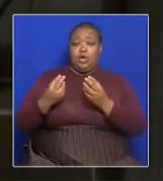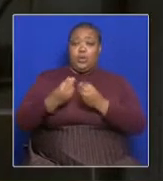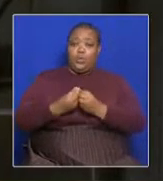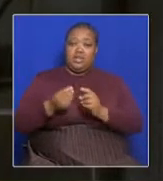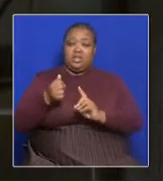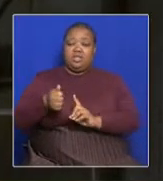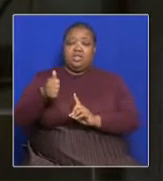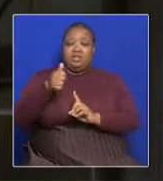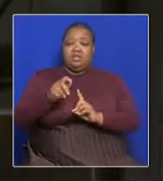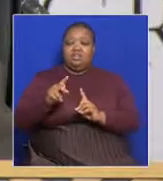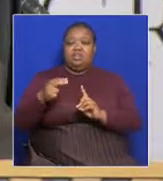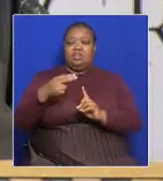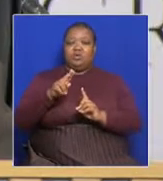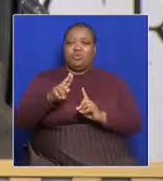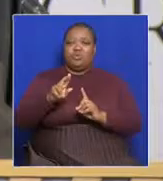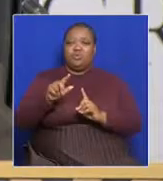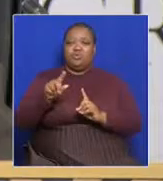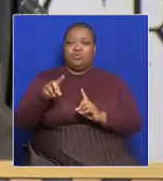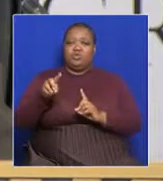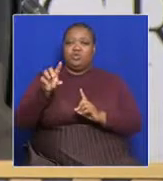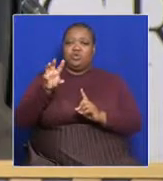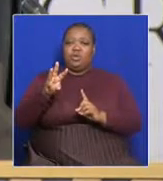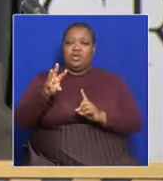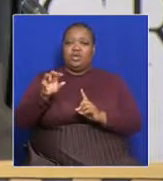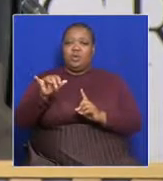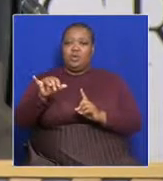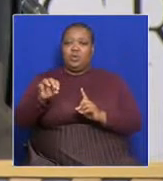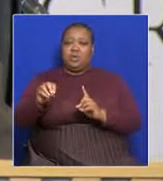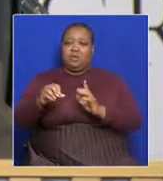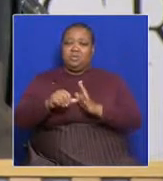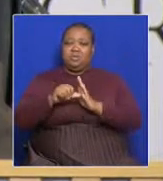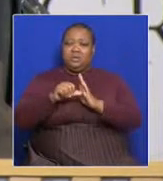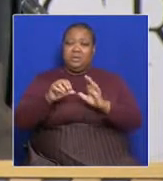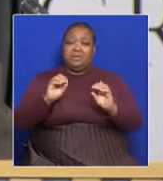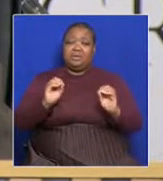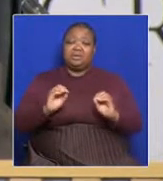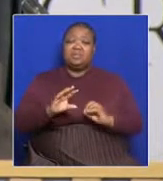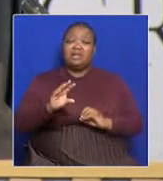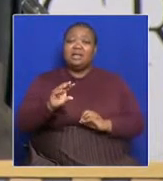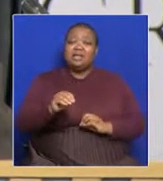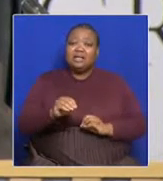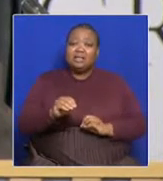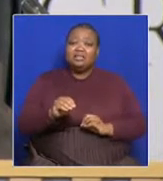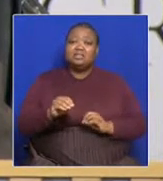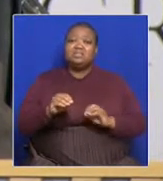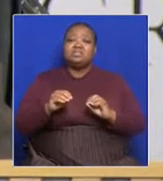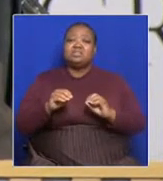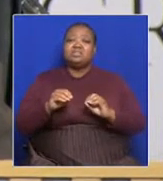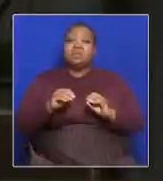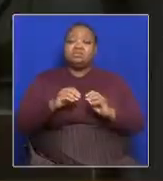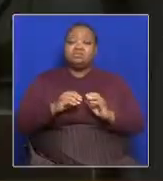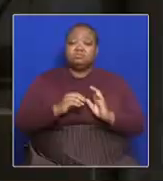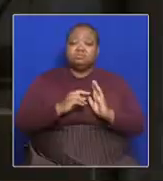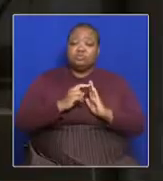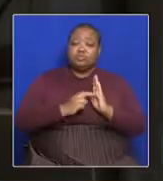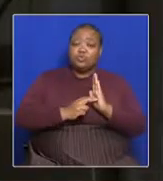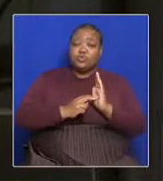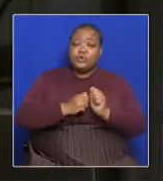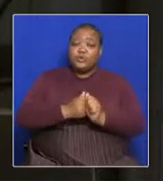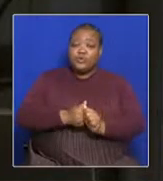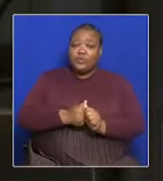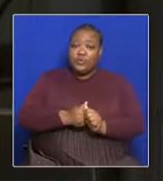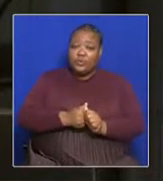count. I'm asking you about doing it by the book. The book says you do